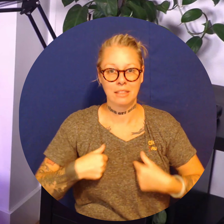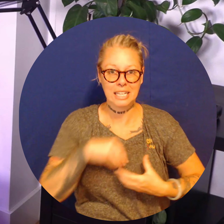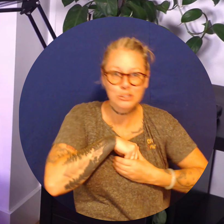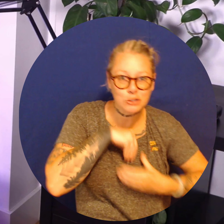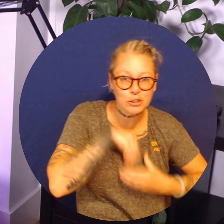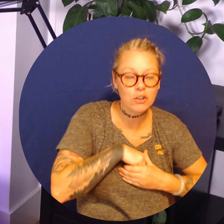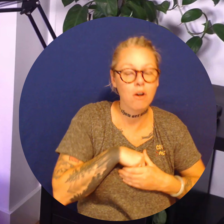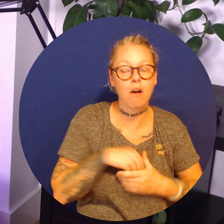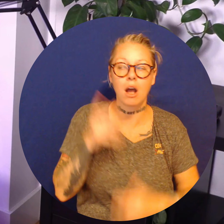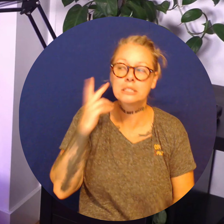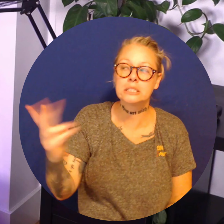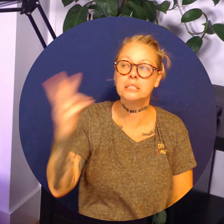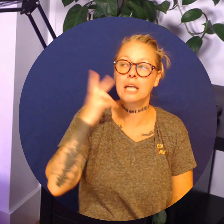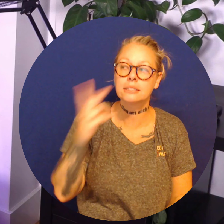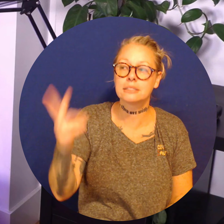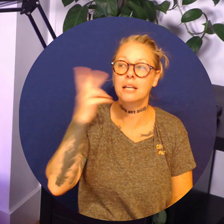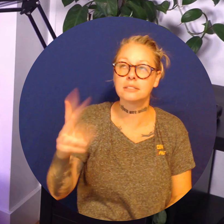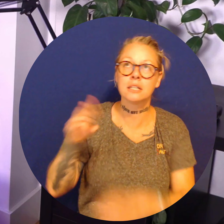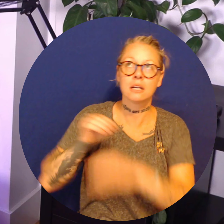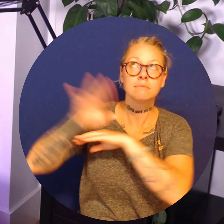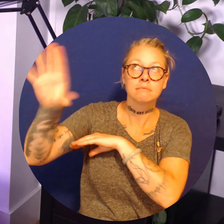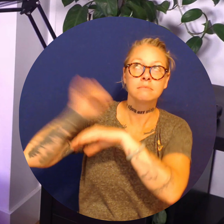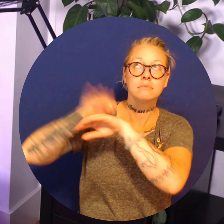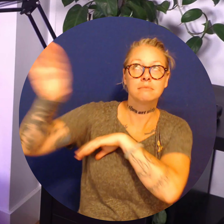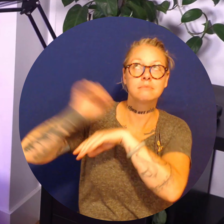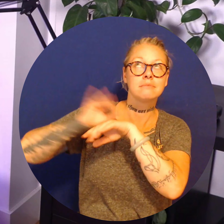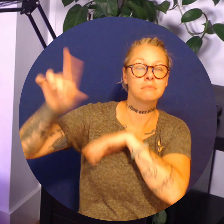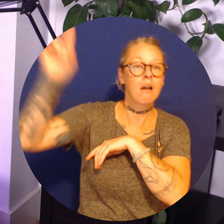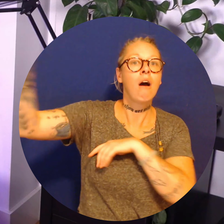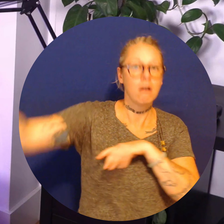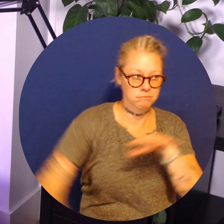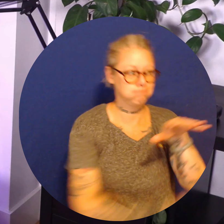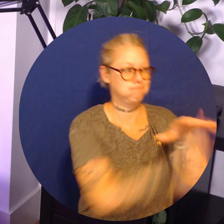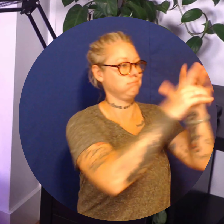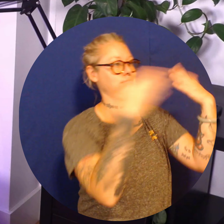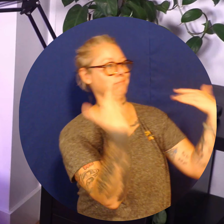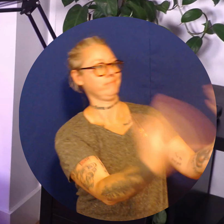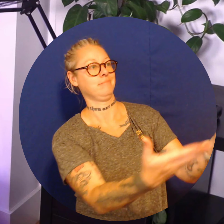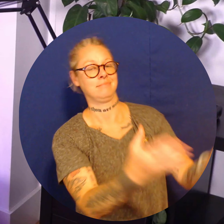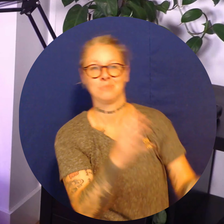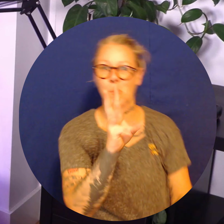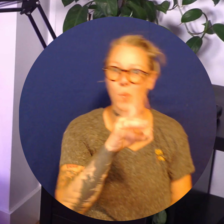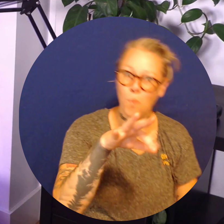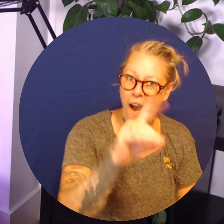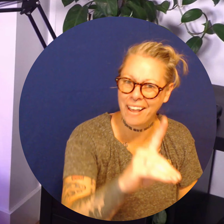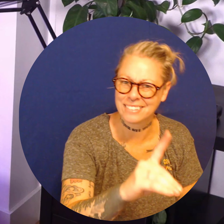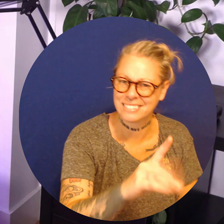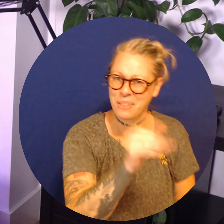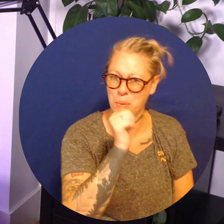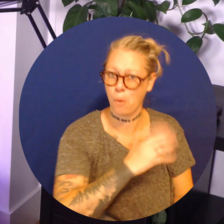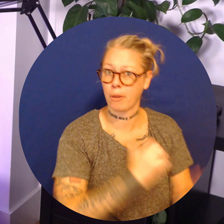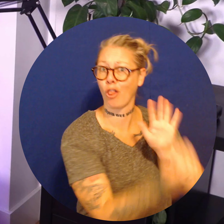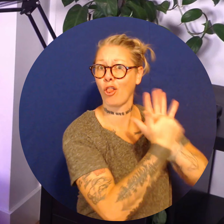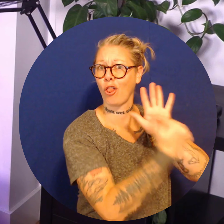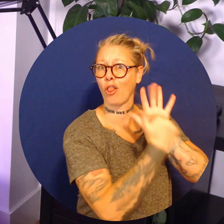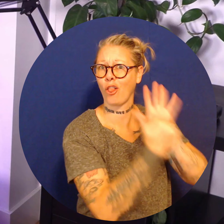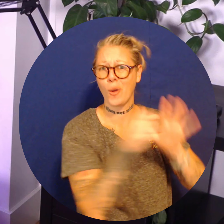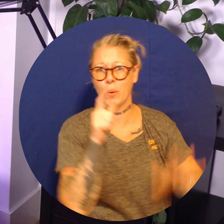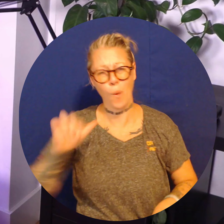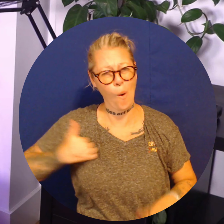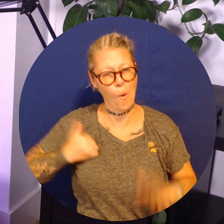the internal every time you walk by you're like love this i feel so at home here this is wild and then it's like this lady comes